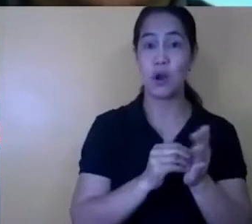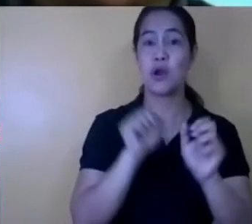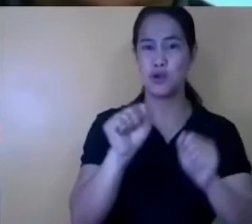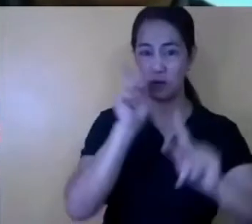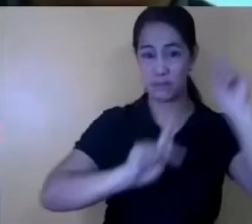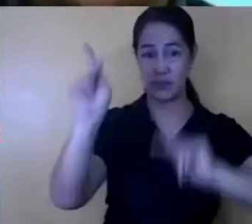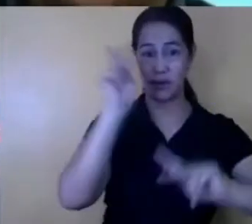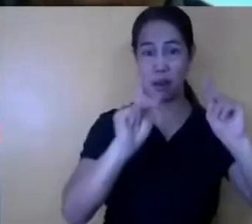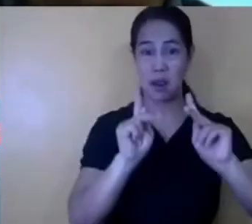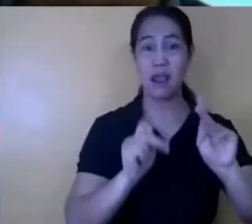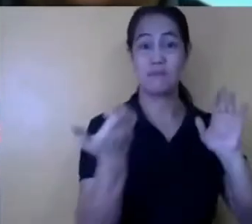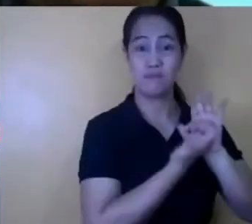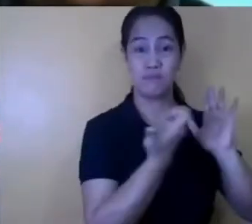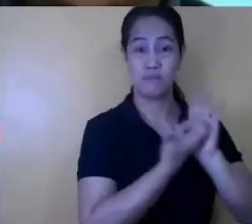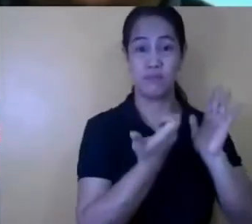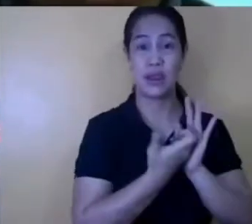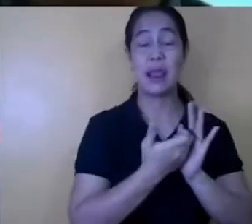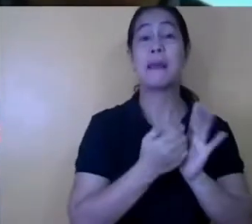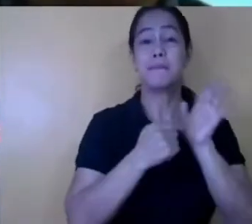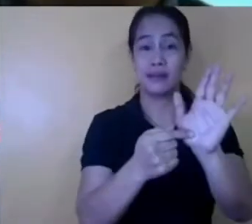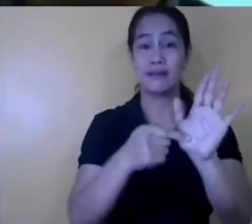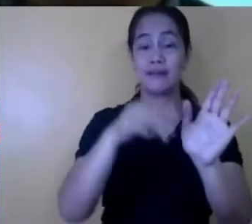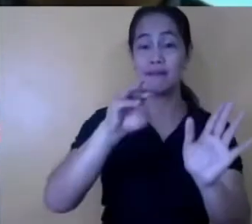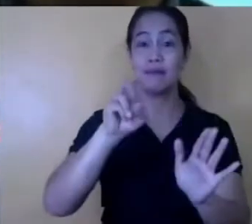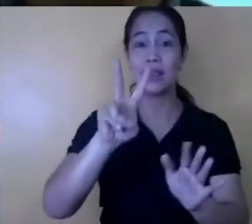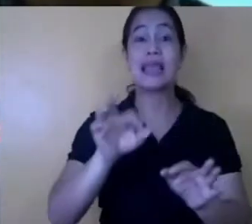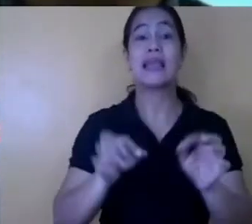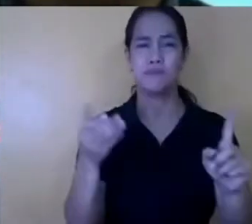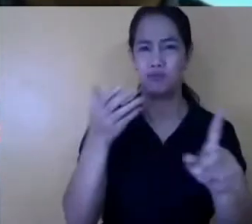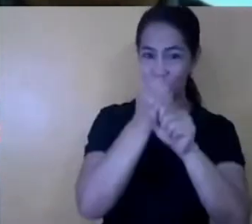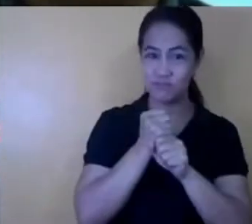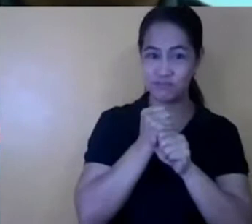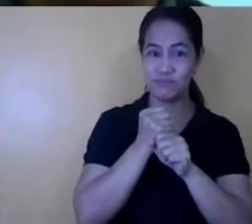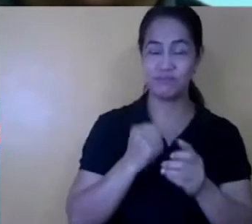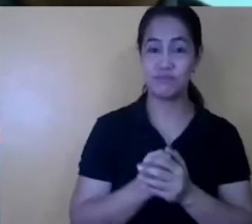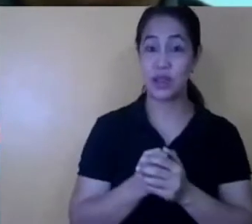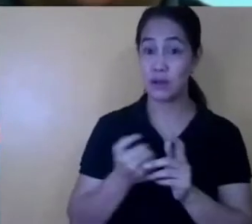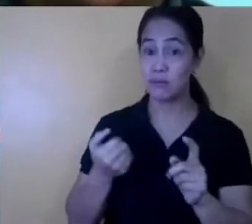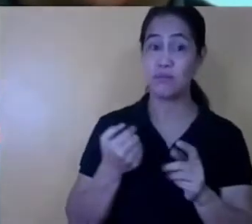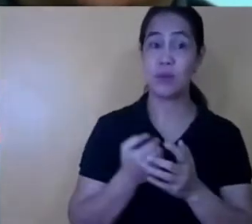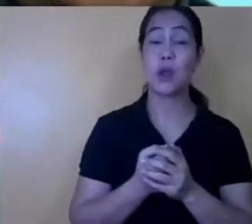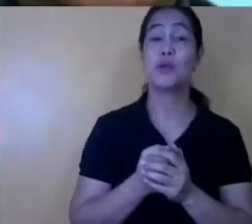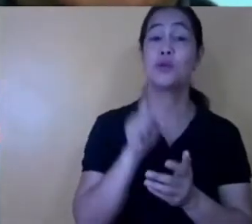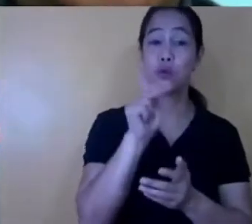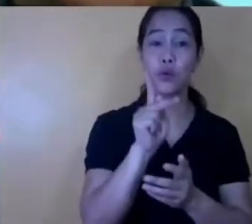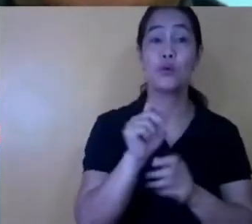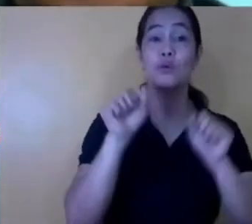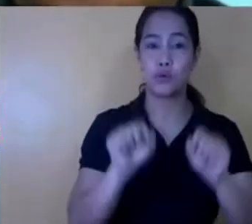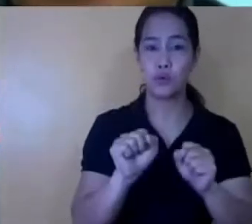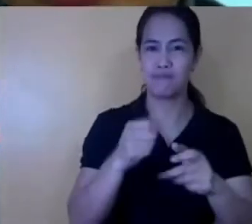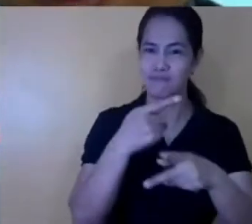your presented MOV. If you reach to a point where you get to produce your synthesis